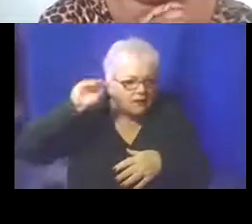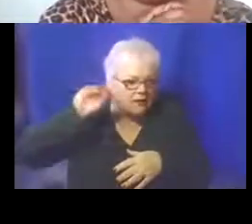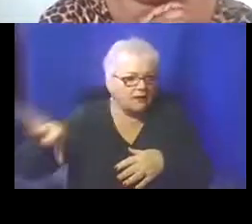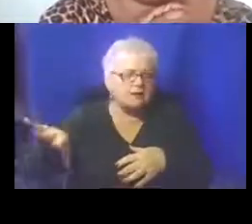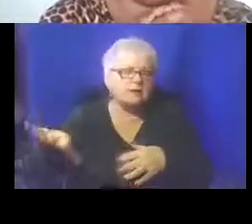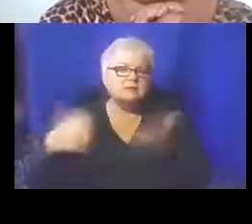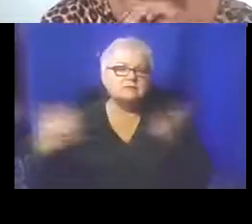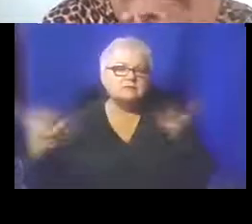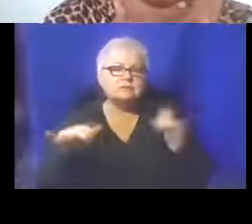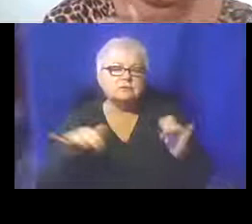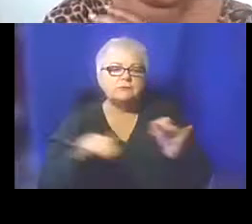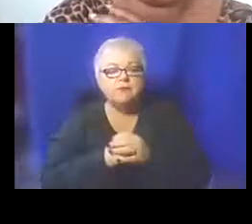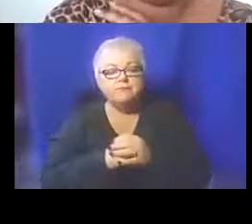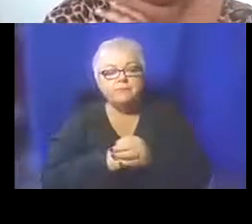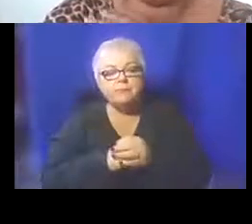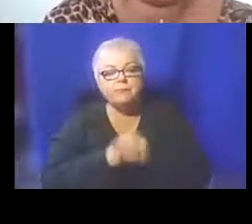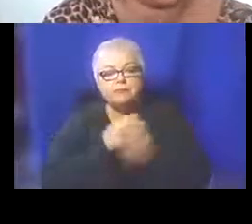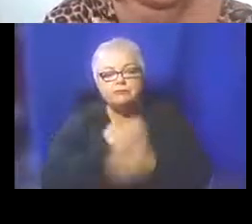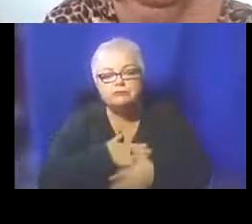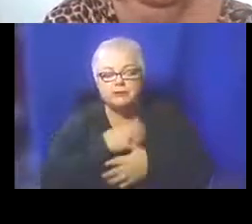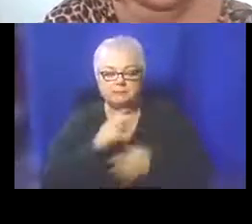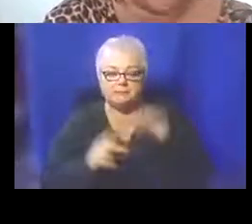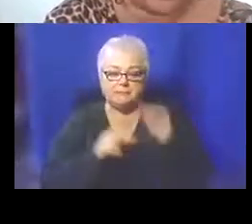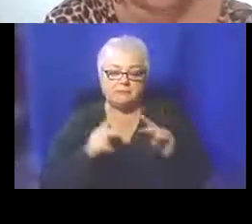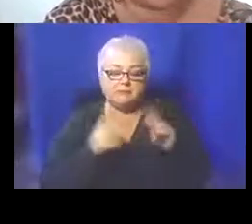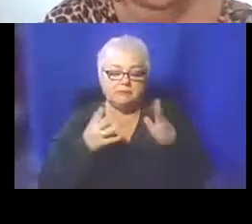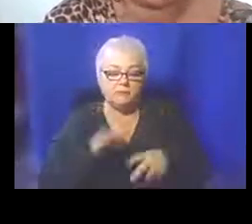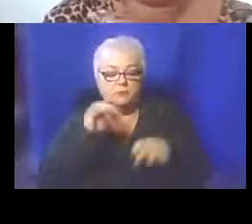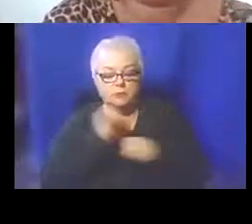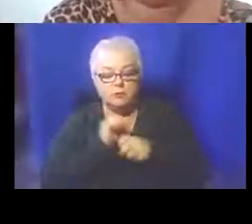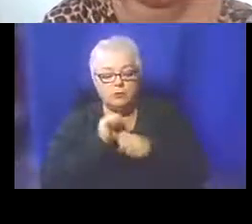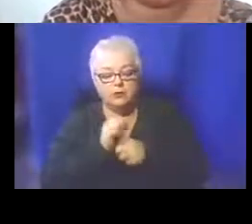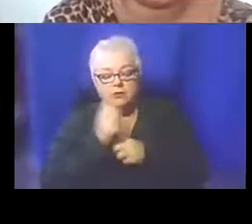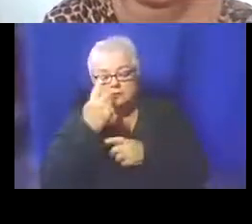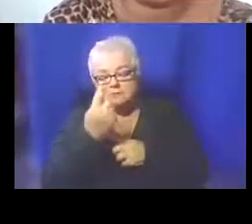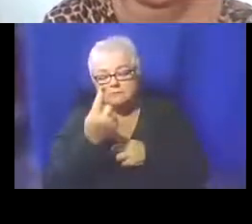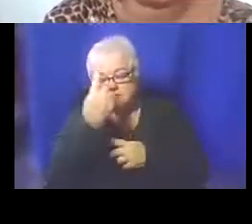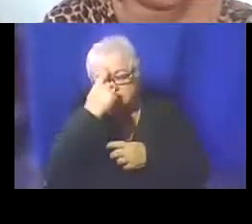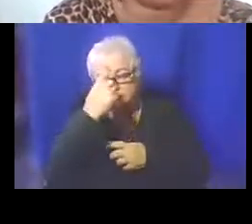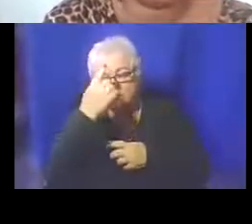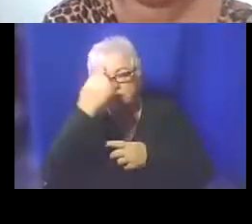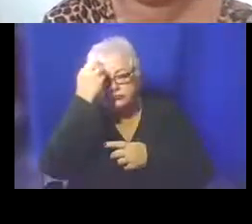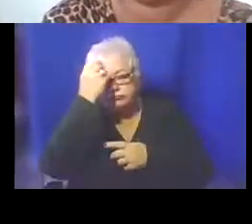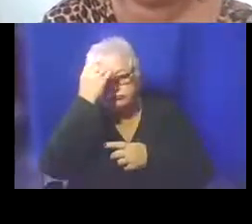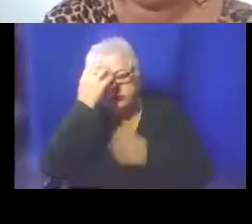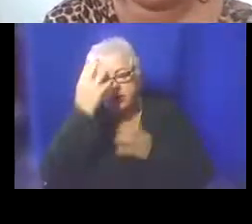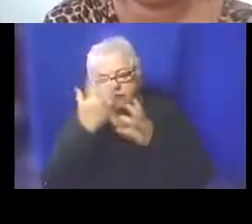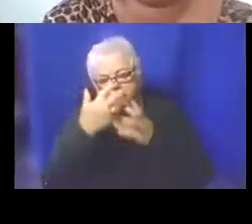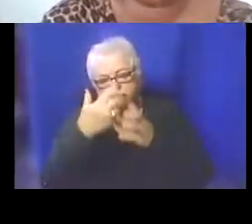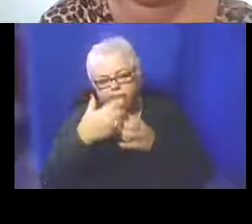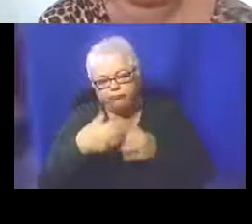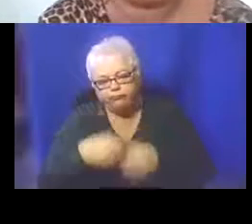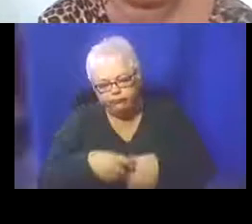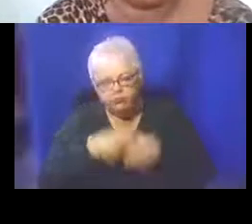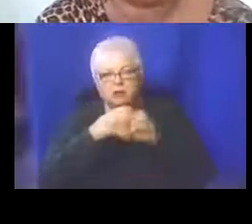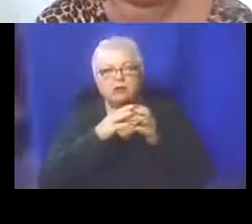appreciate folks who, again, have been letting all this work sink in and really been taking the next steps to learn a little bit more, push themselves a little